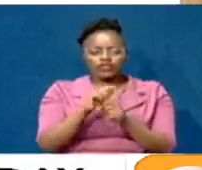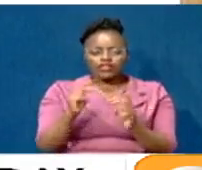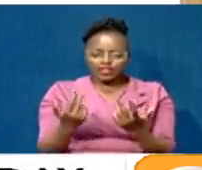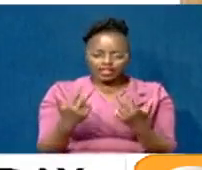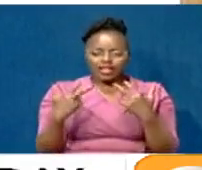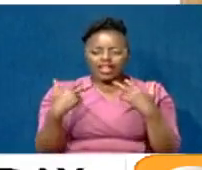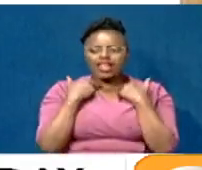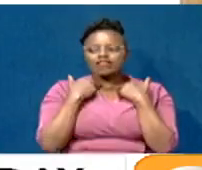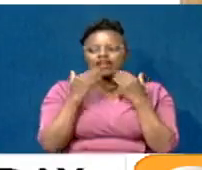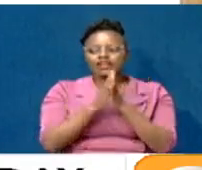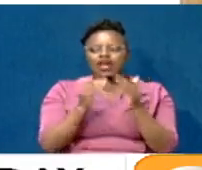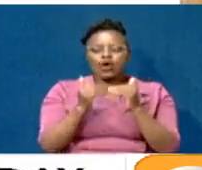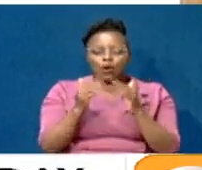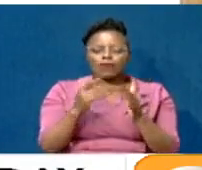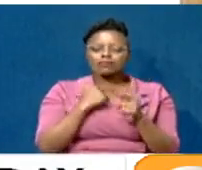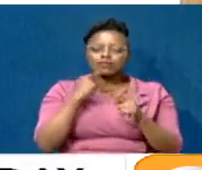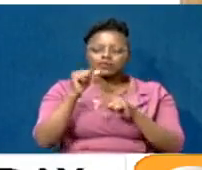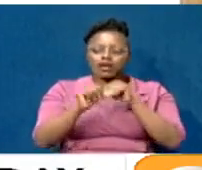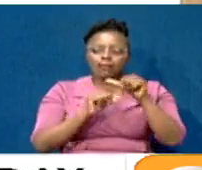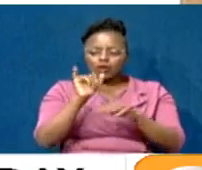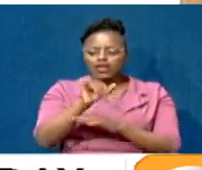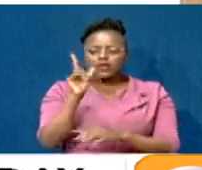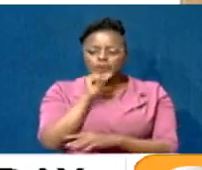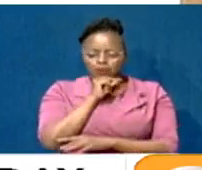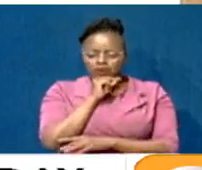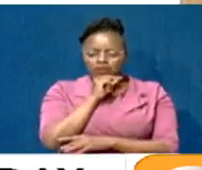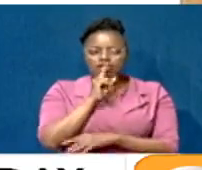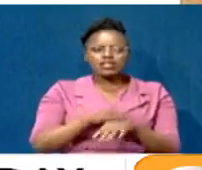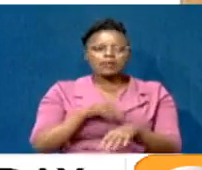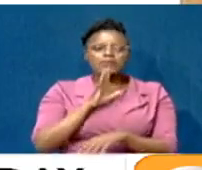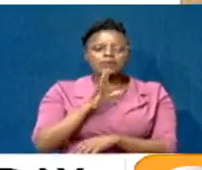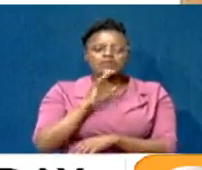It's just an open slavery, and I talked about it in my speech in Geneva.